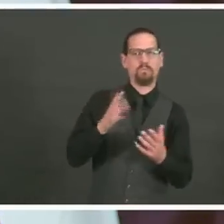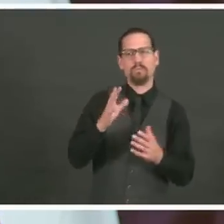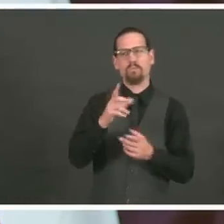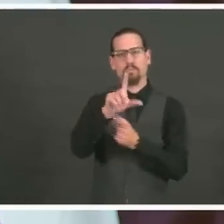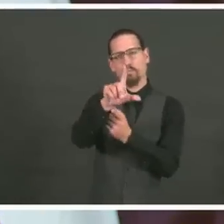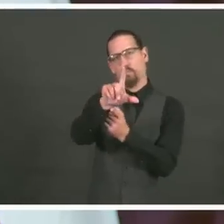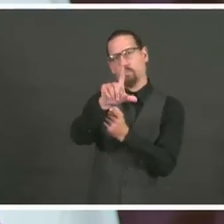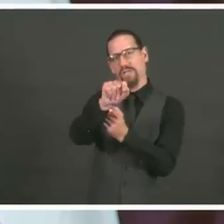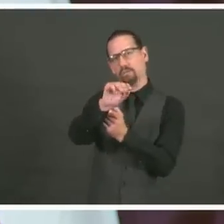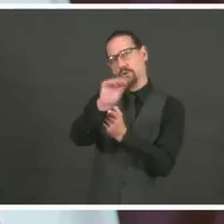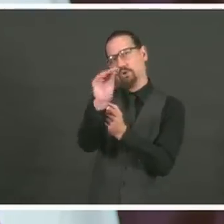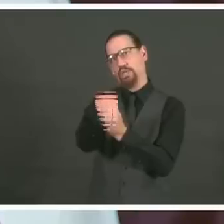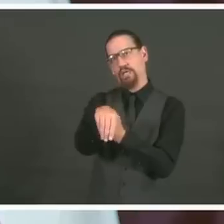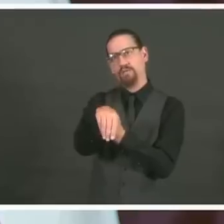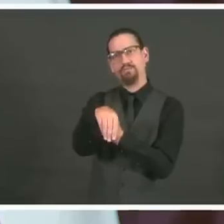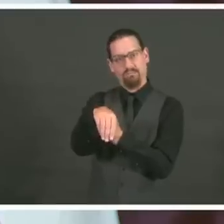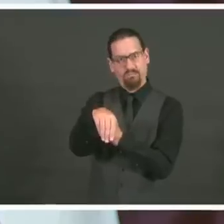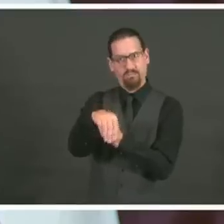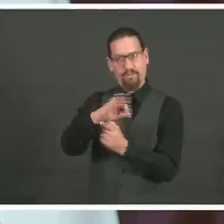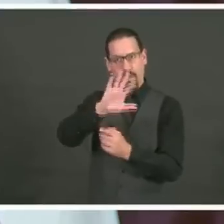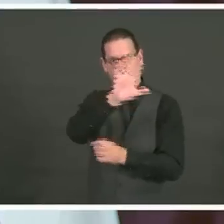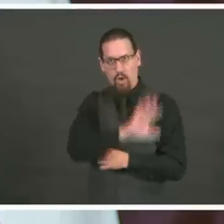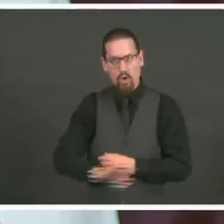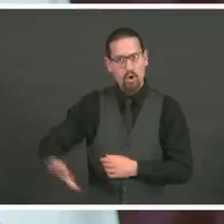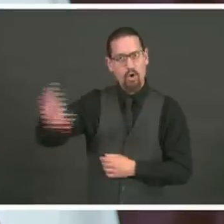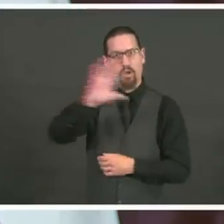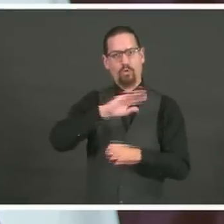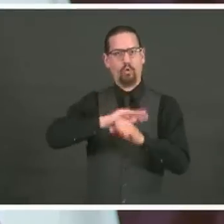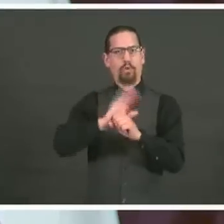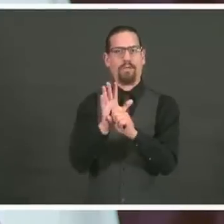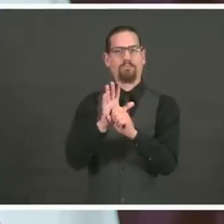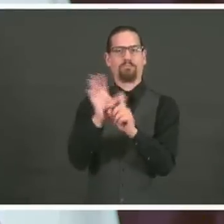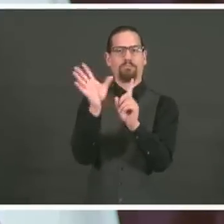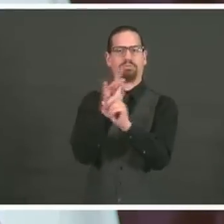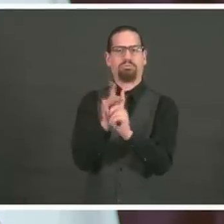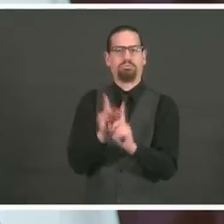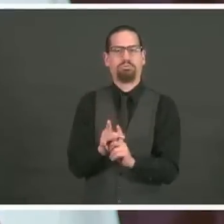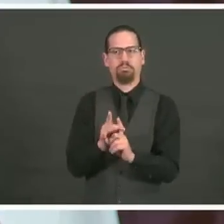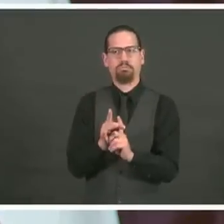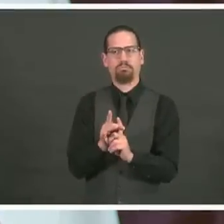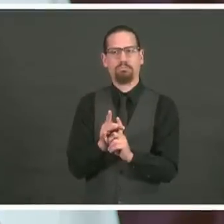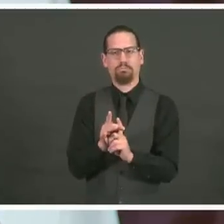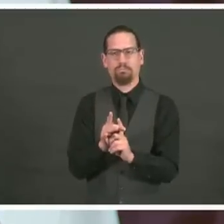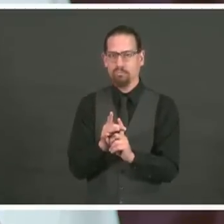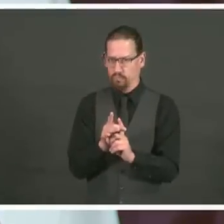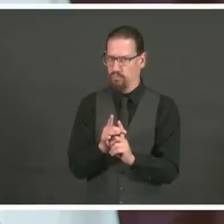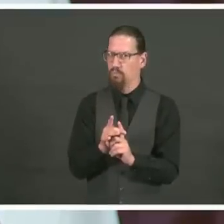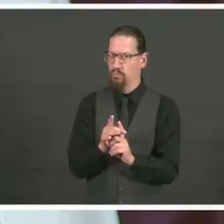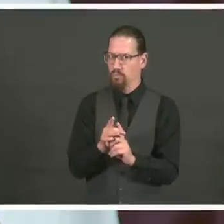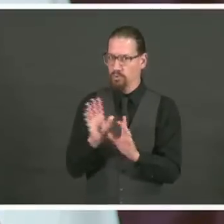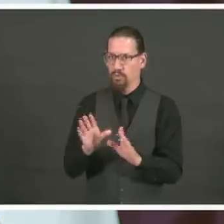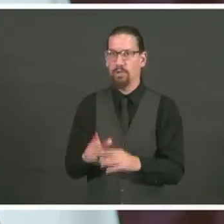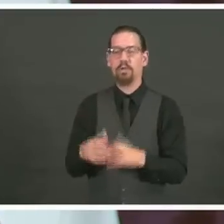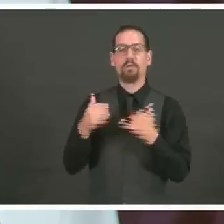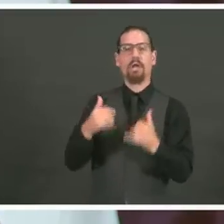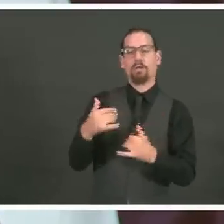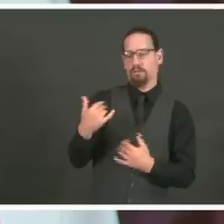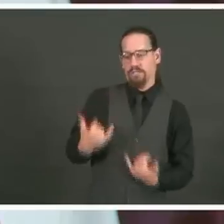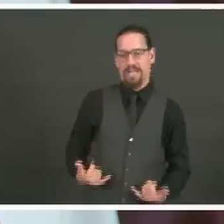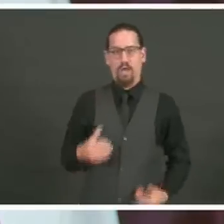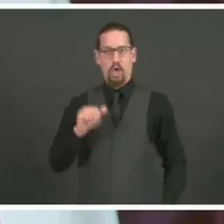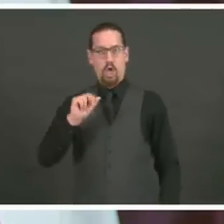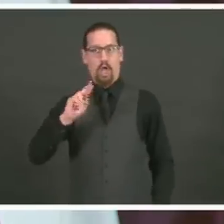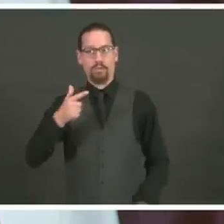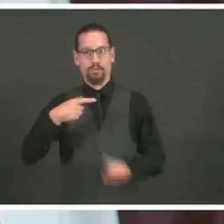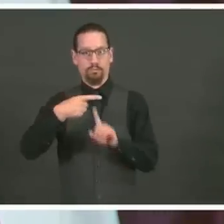20% of all of our cases in Rhode Island. In the first 2 weeks of August, they made up less than